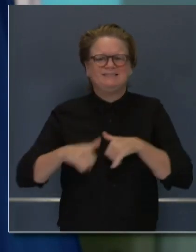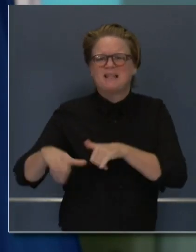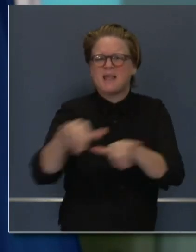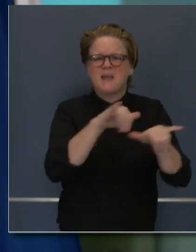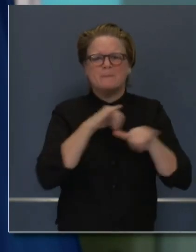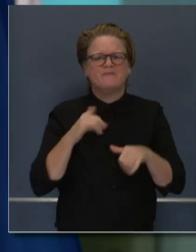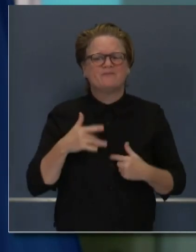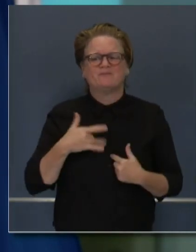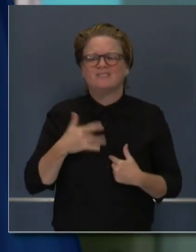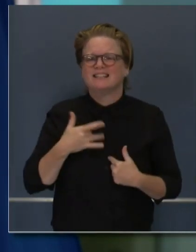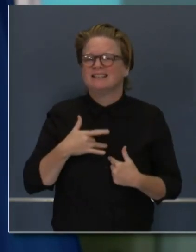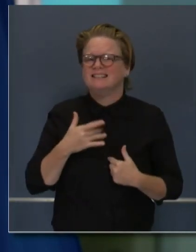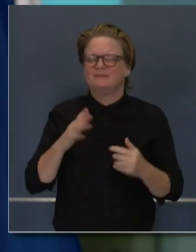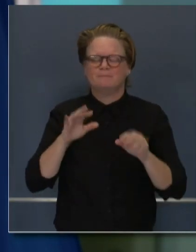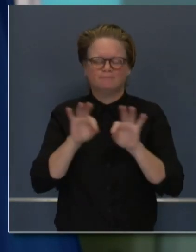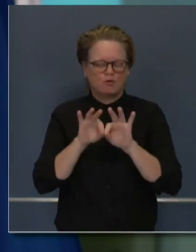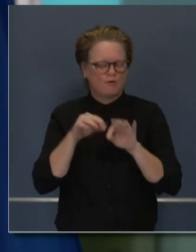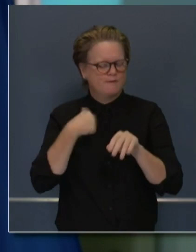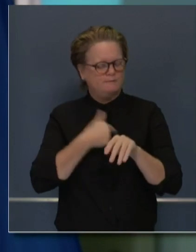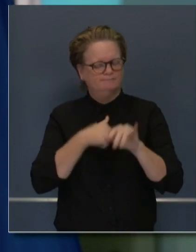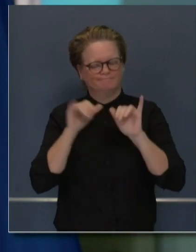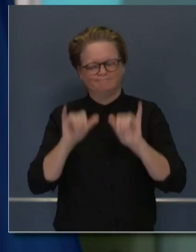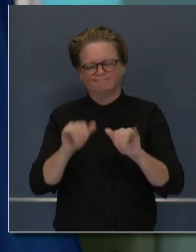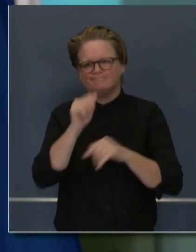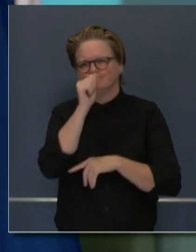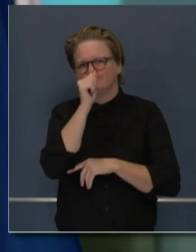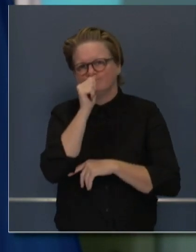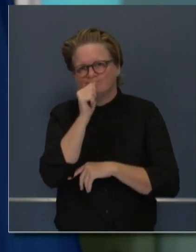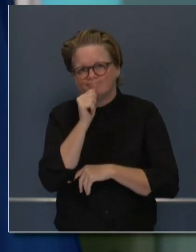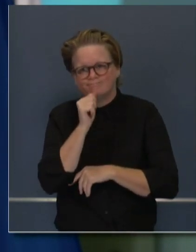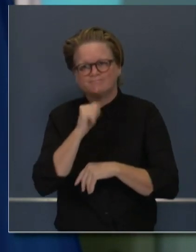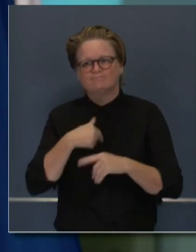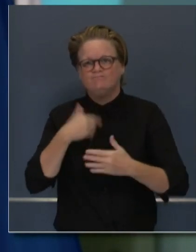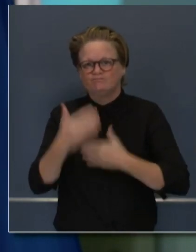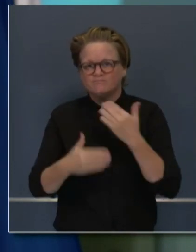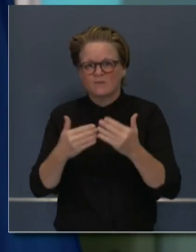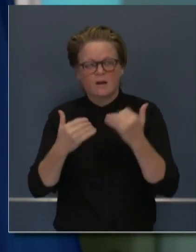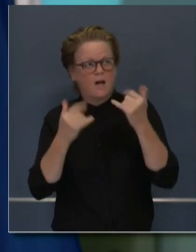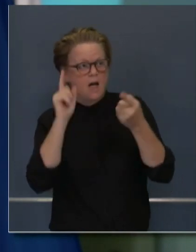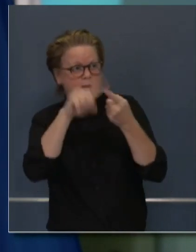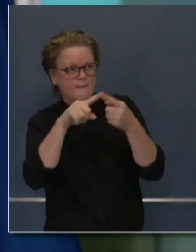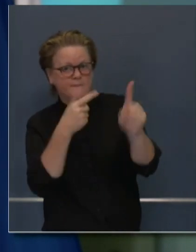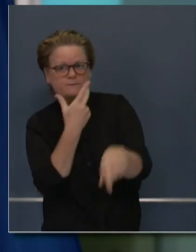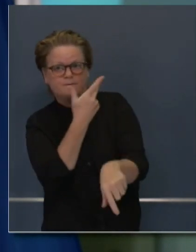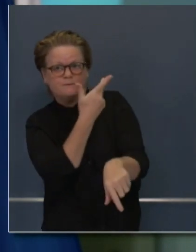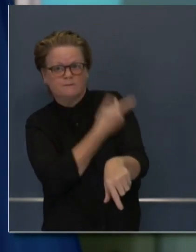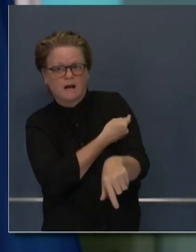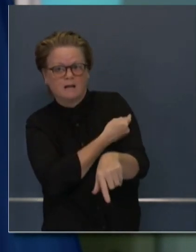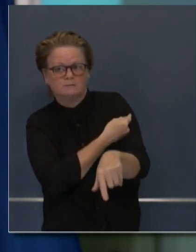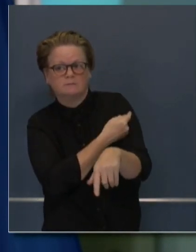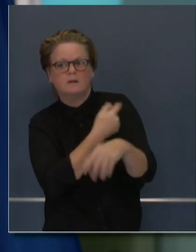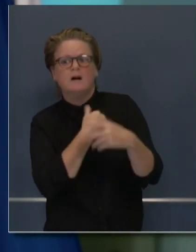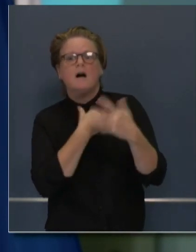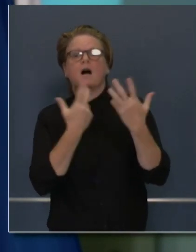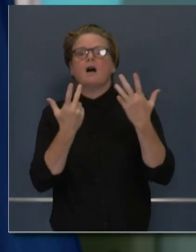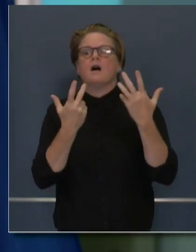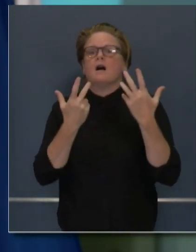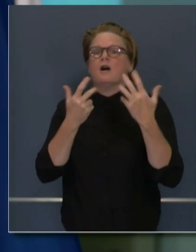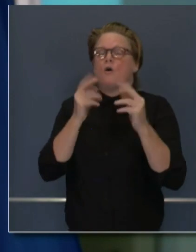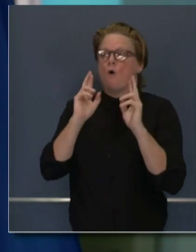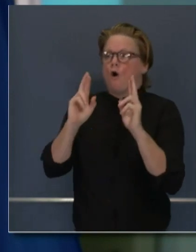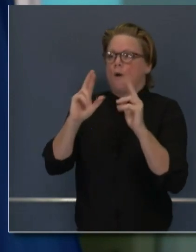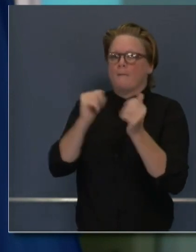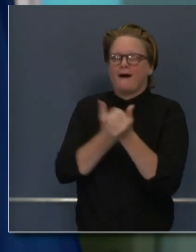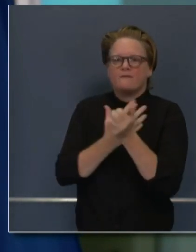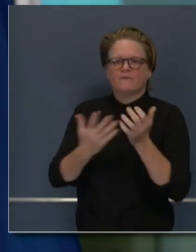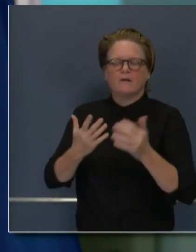this sprint, get to those vaccines where that light really is at the end of the tunnel, but work through what we all had anticipated. And that's what's